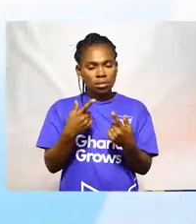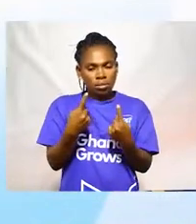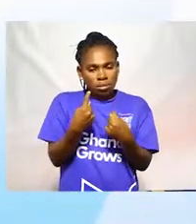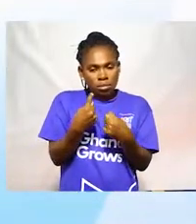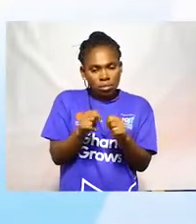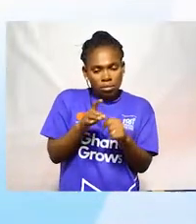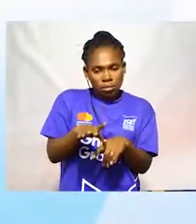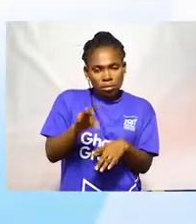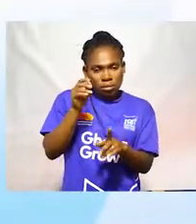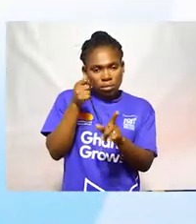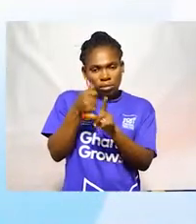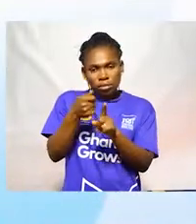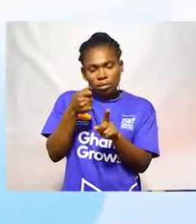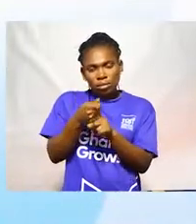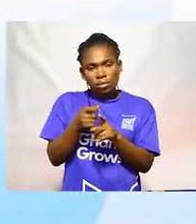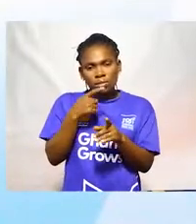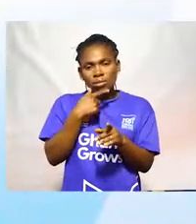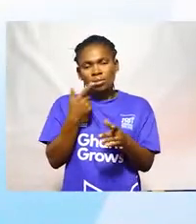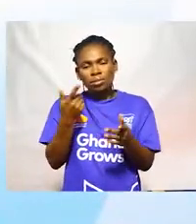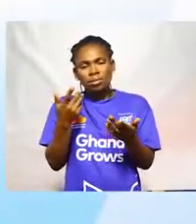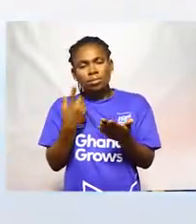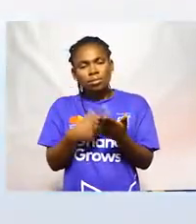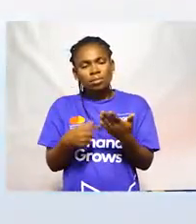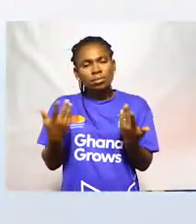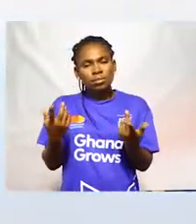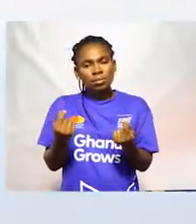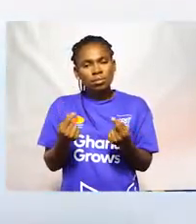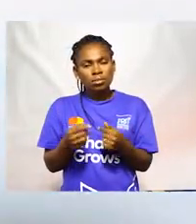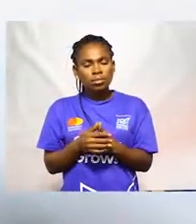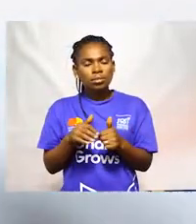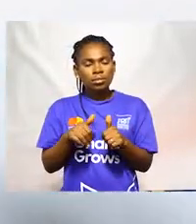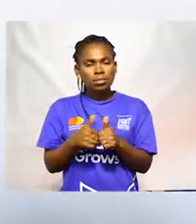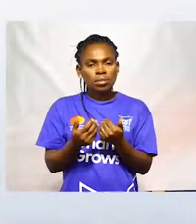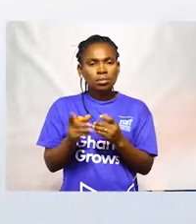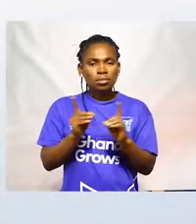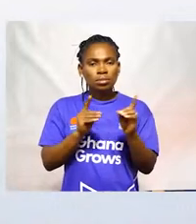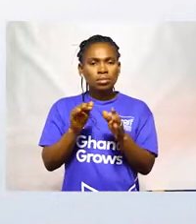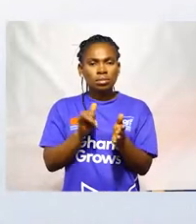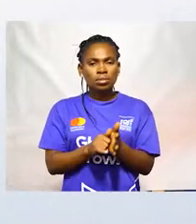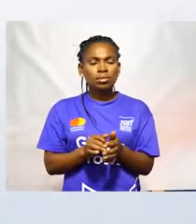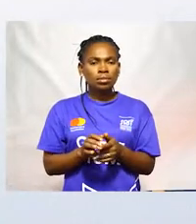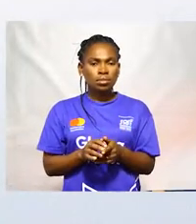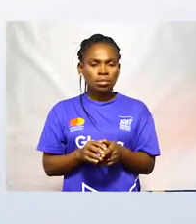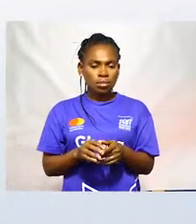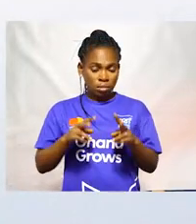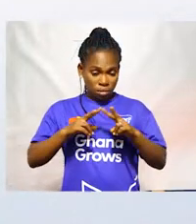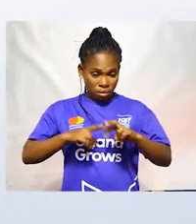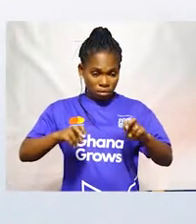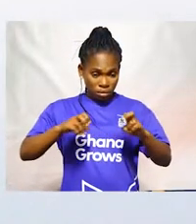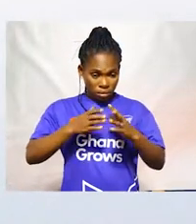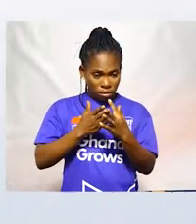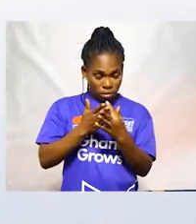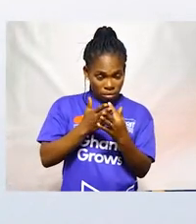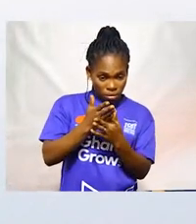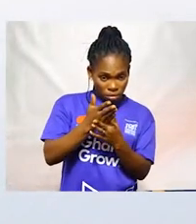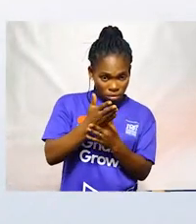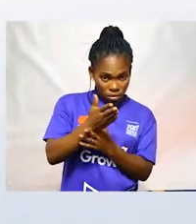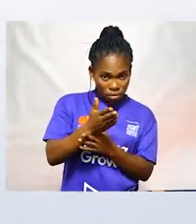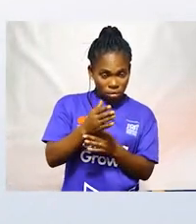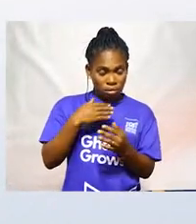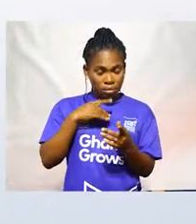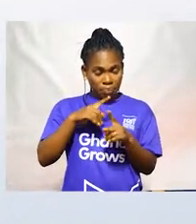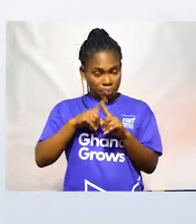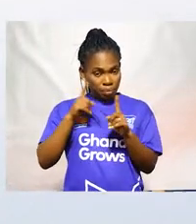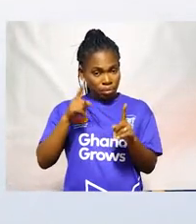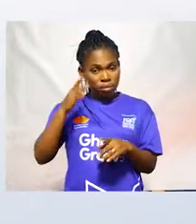find yourself, but the thing that they say you'll be great in, nothing is happening? How do you navigate it? You navigate through, first of all, by acknowledging